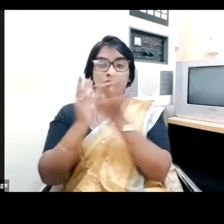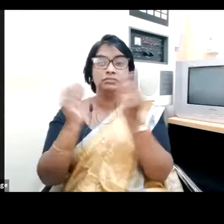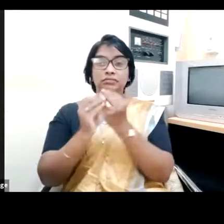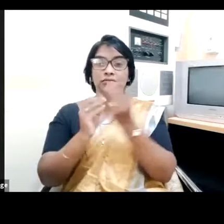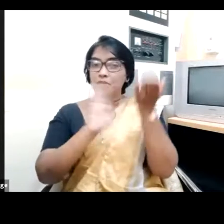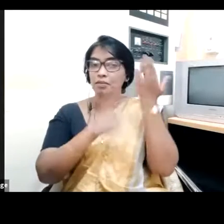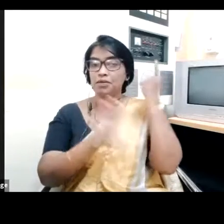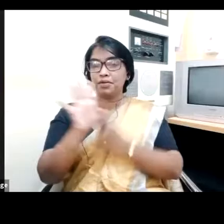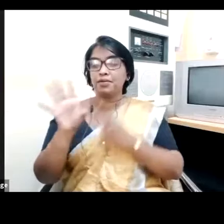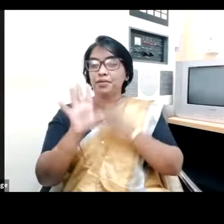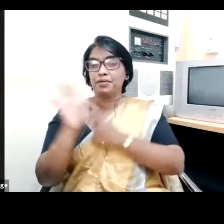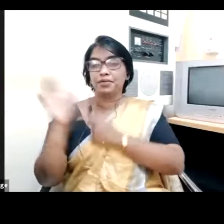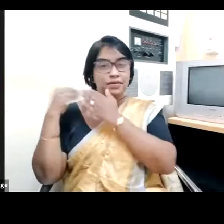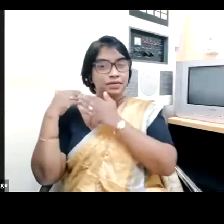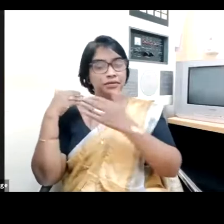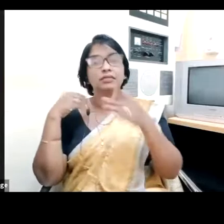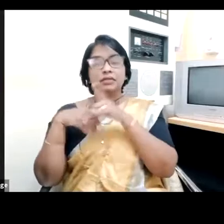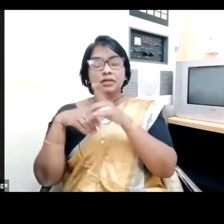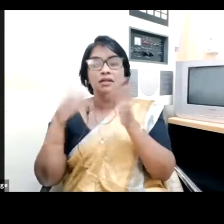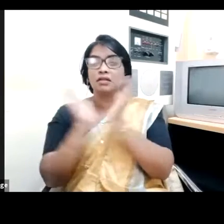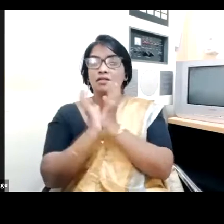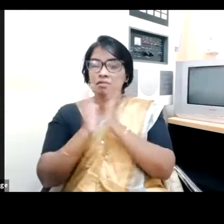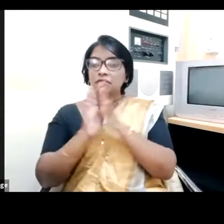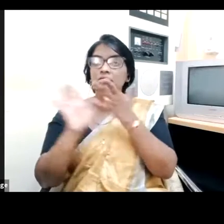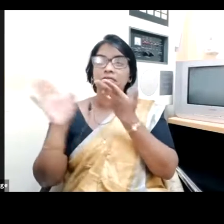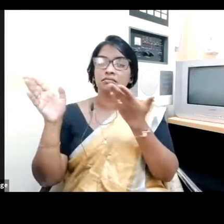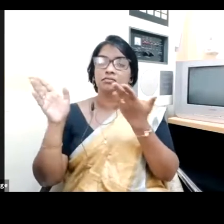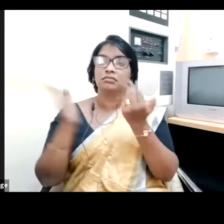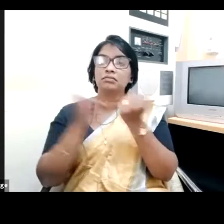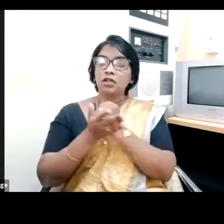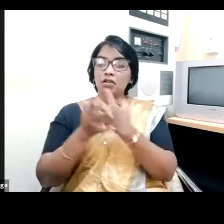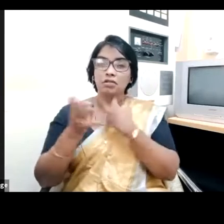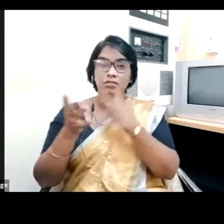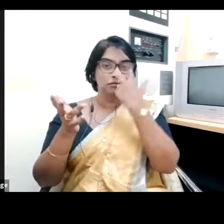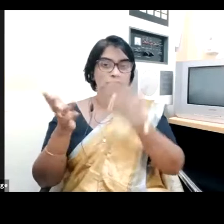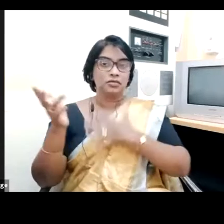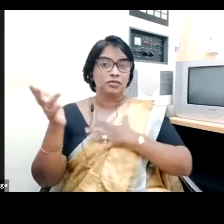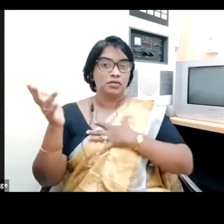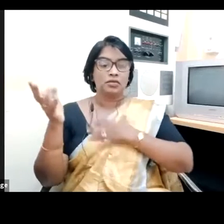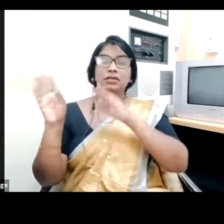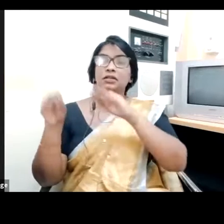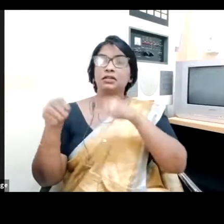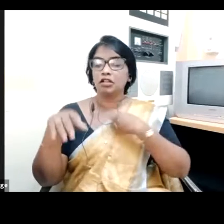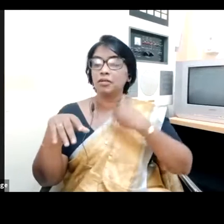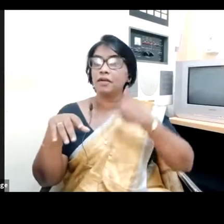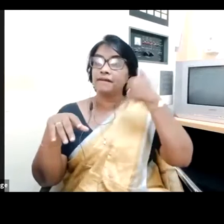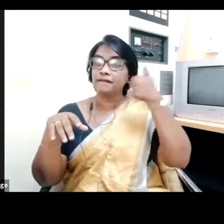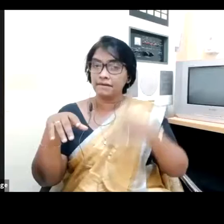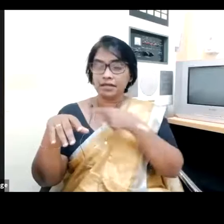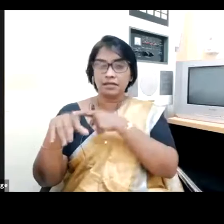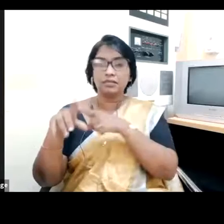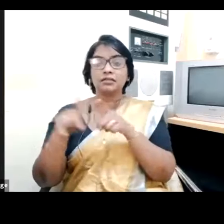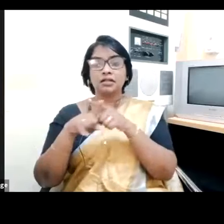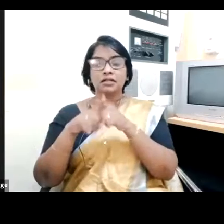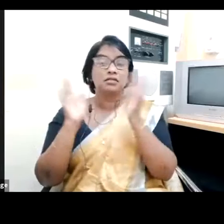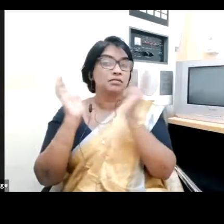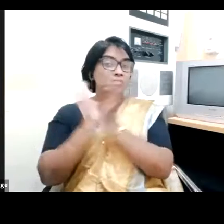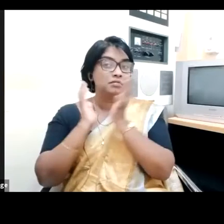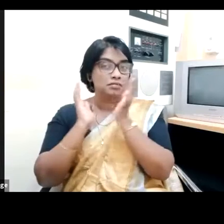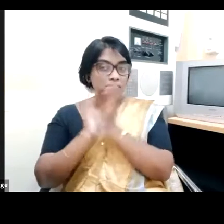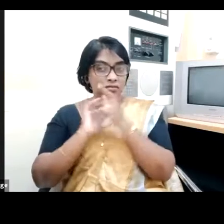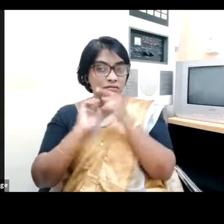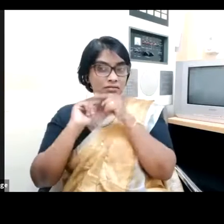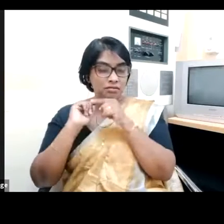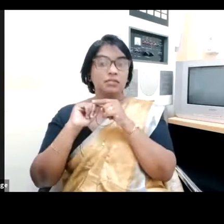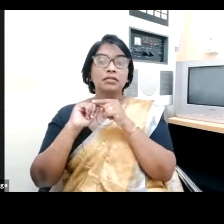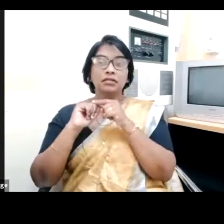oxygen that then links with the hydrogen that gives us water. Forests also absorb toxic air. Forests